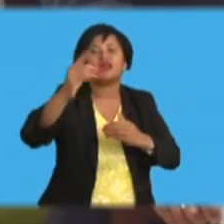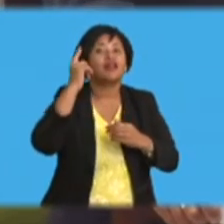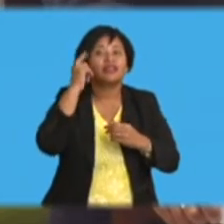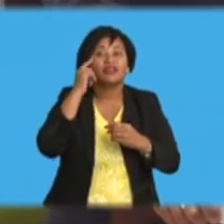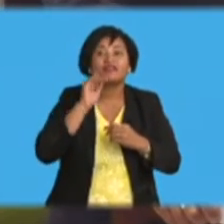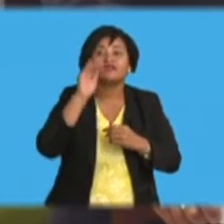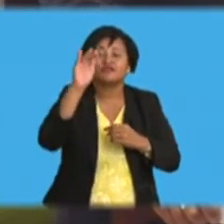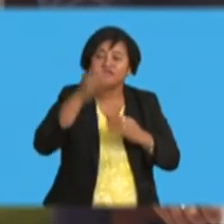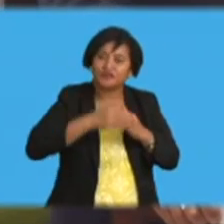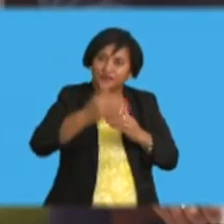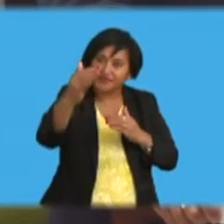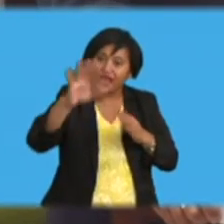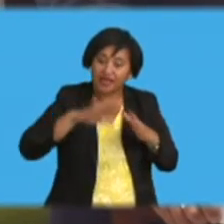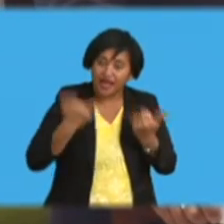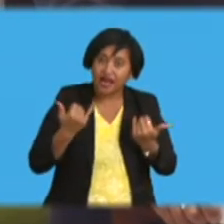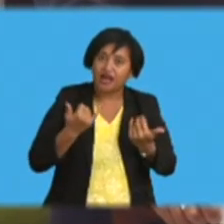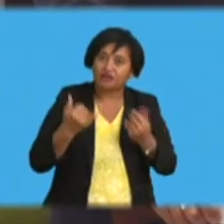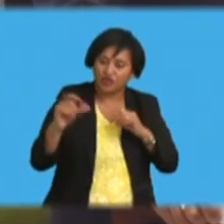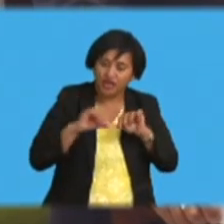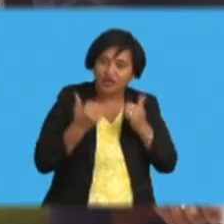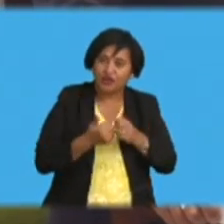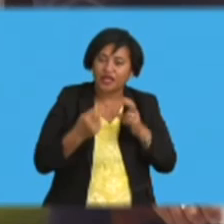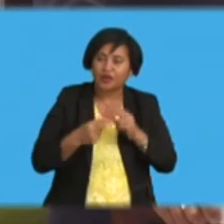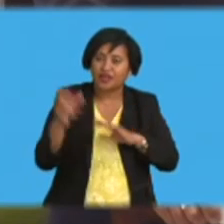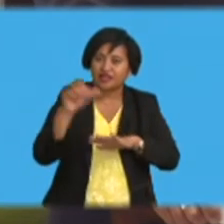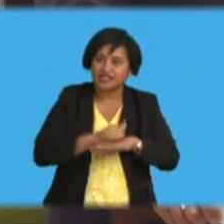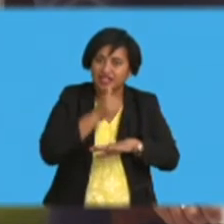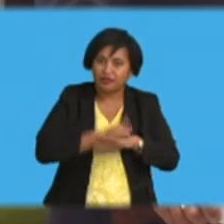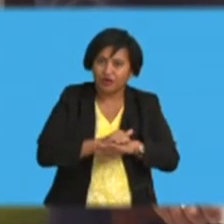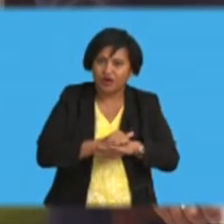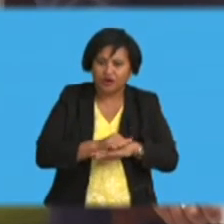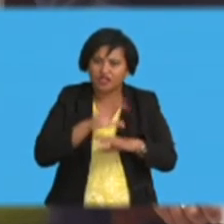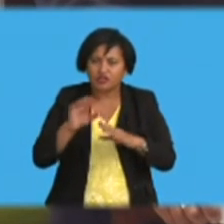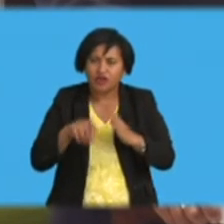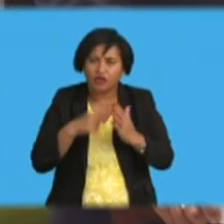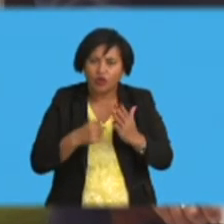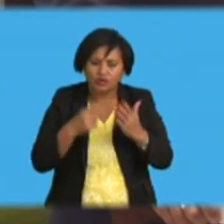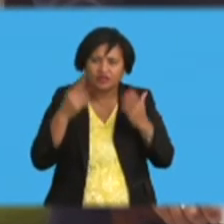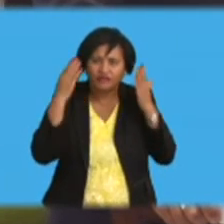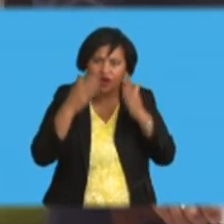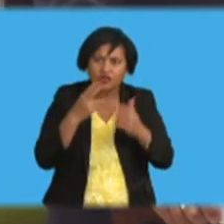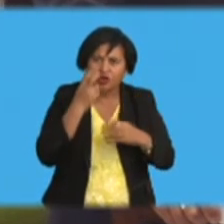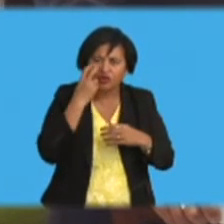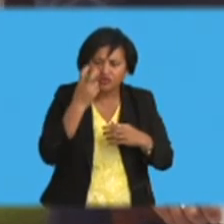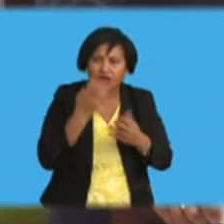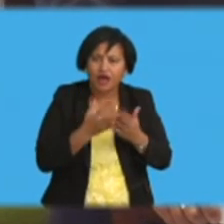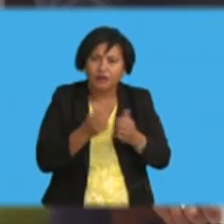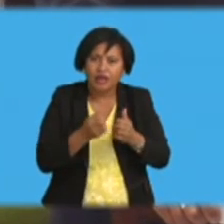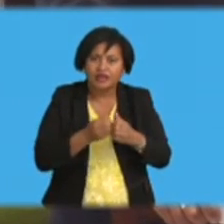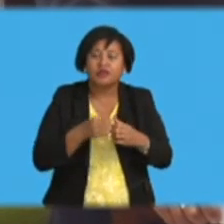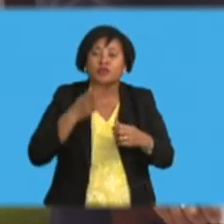view. We've consolidated Singapore. Singapore is not only about tourism numbers, Madam Speaker, it's also about positioning